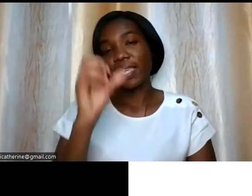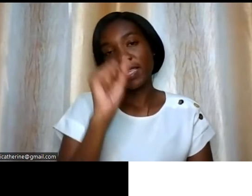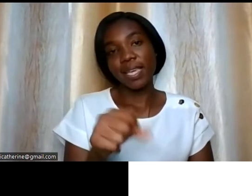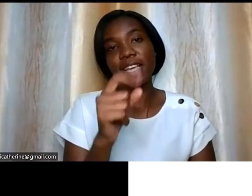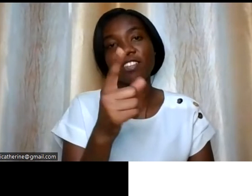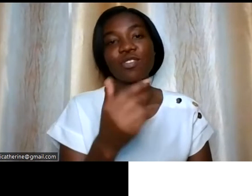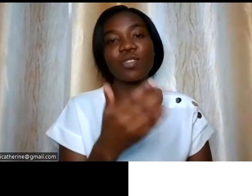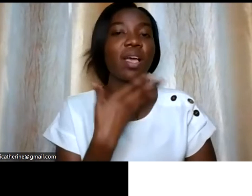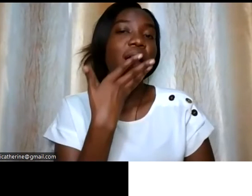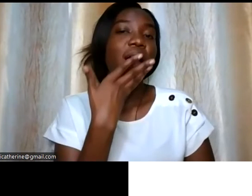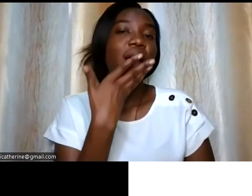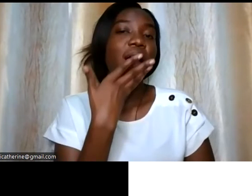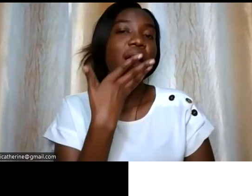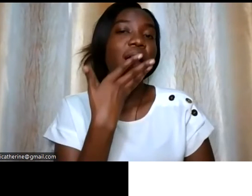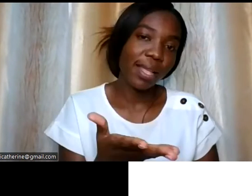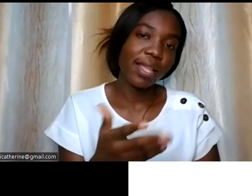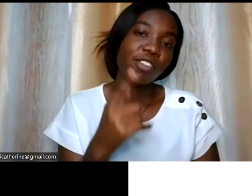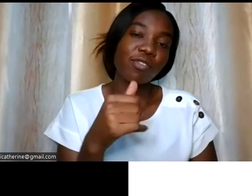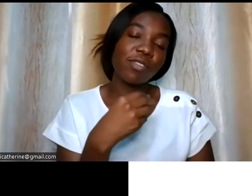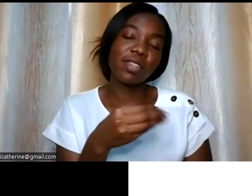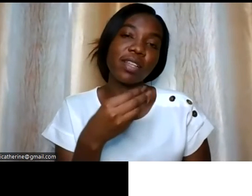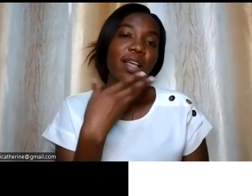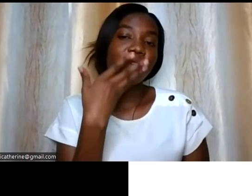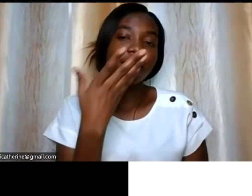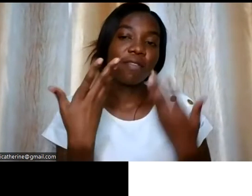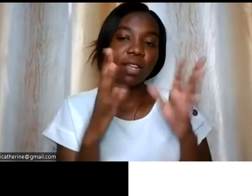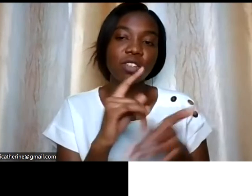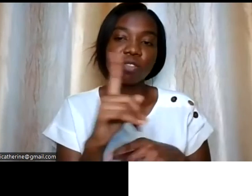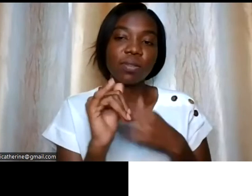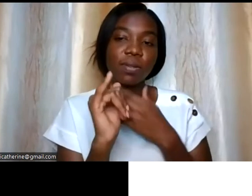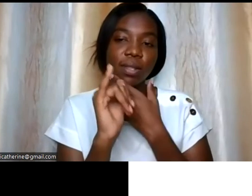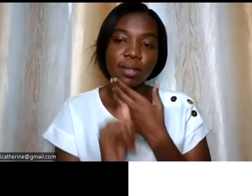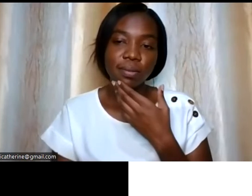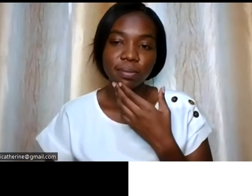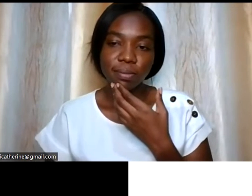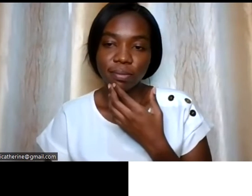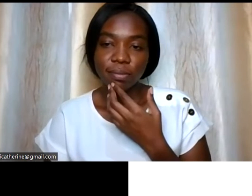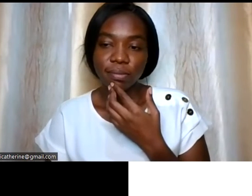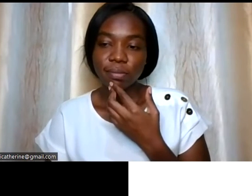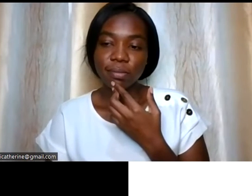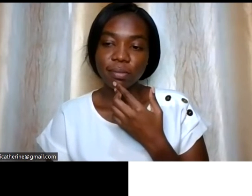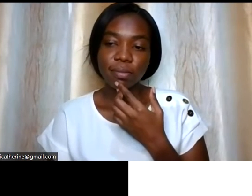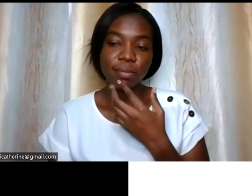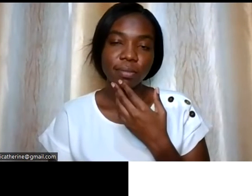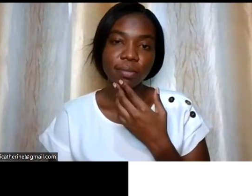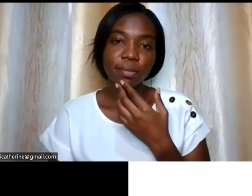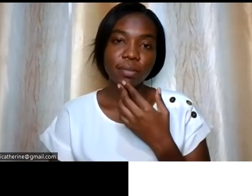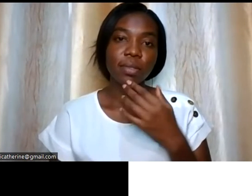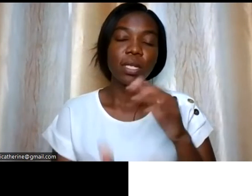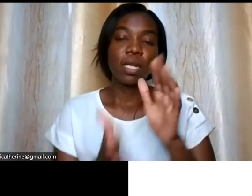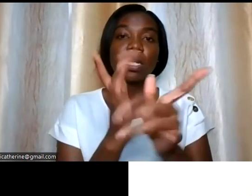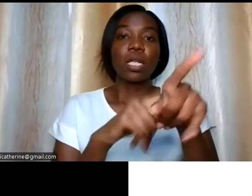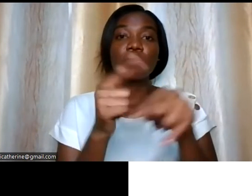did give us an answer to that question. And as you were doing